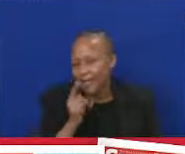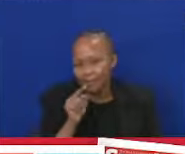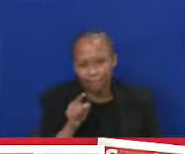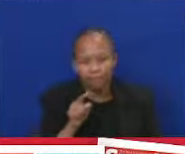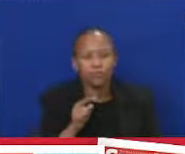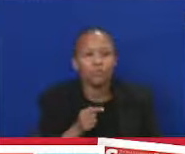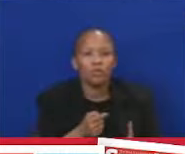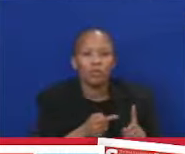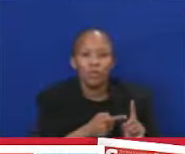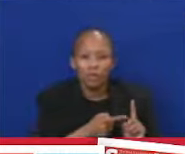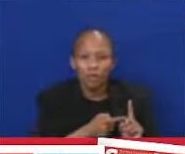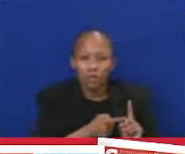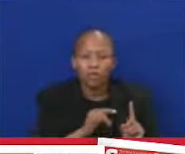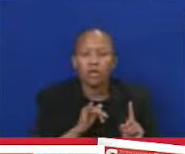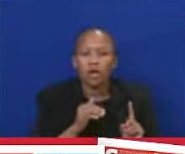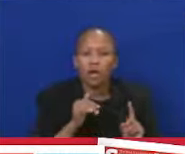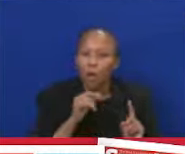police officials.